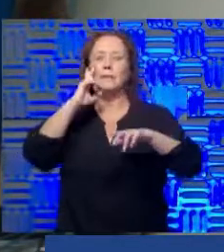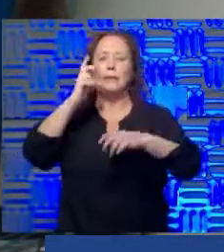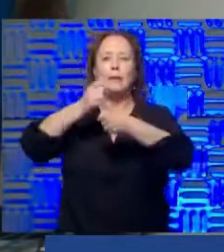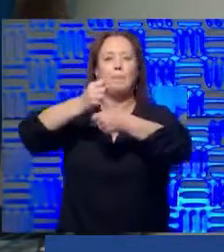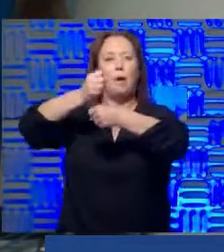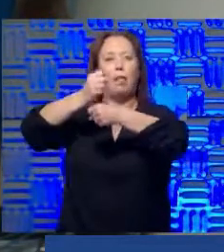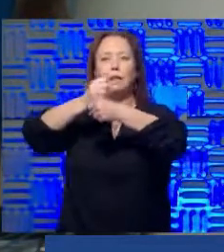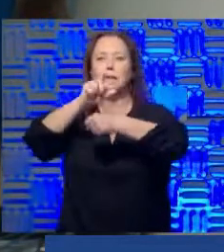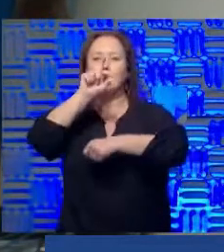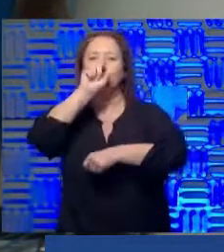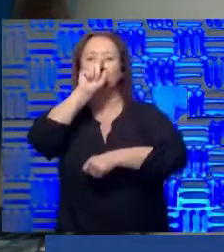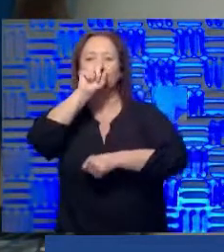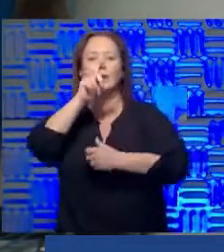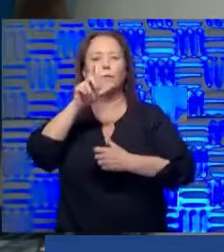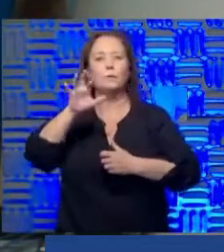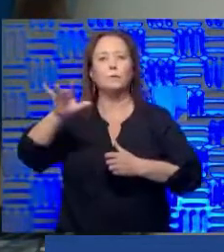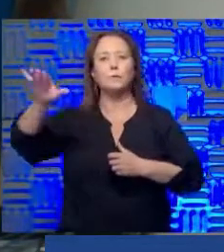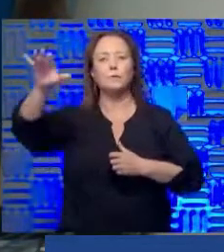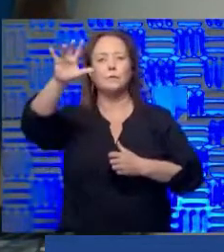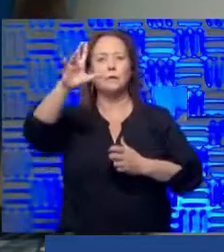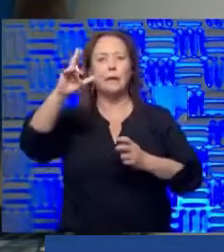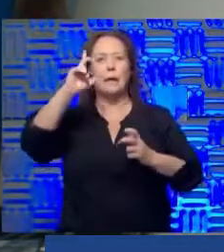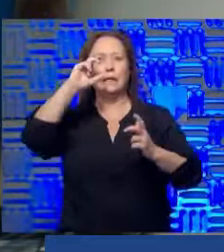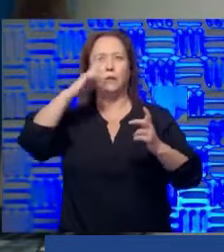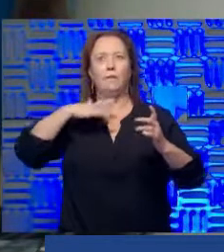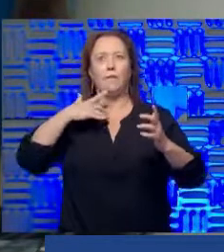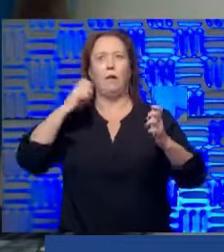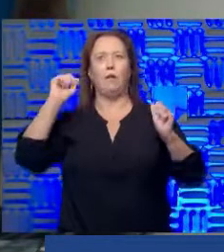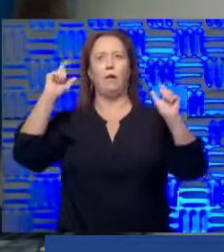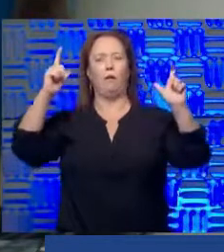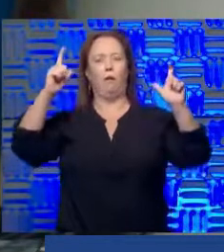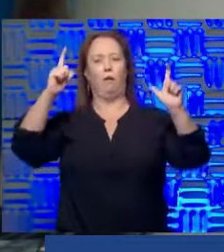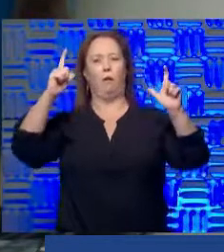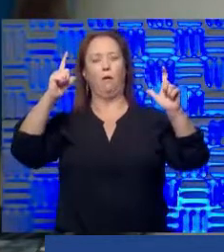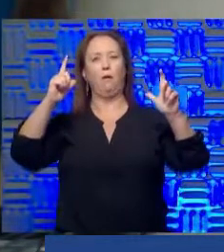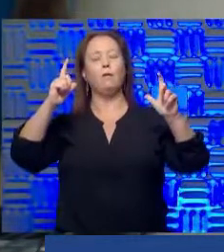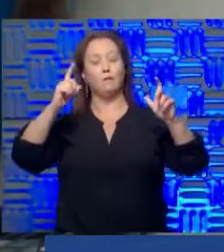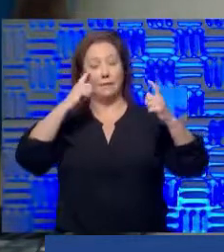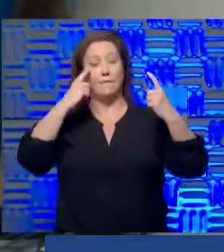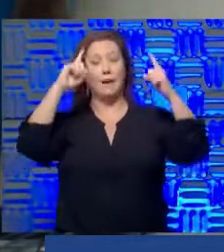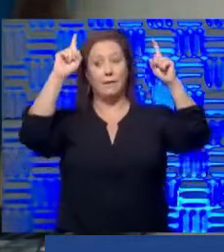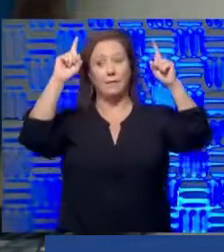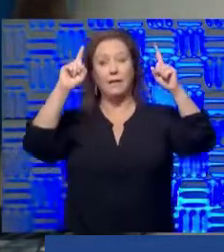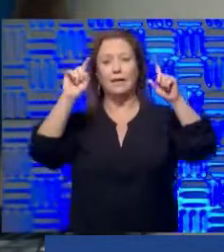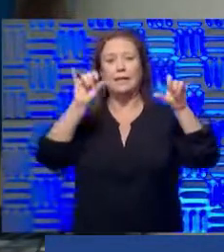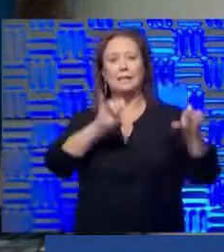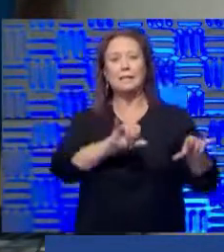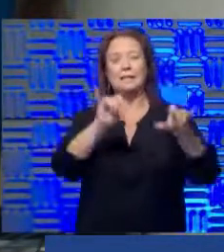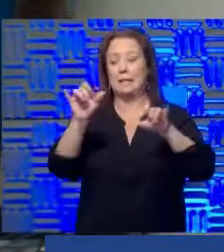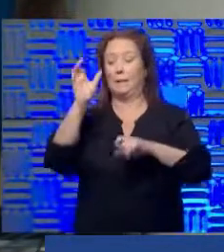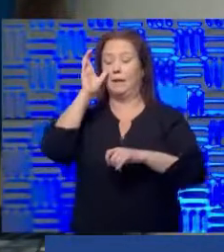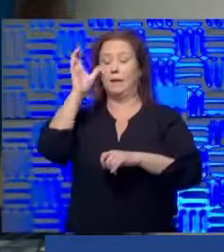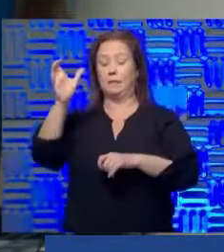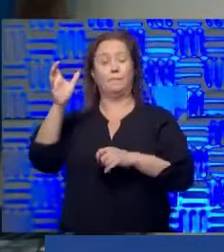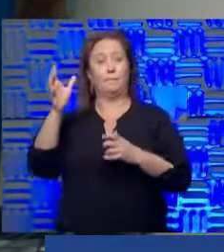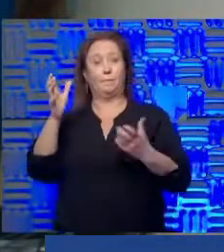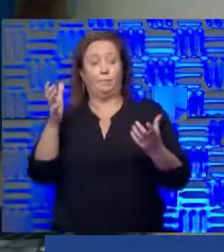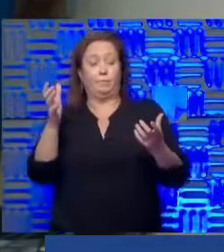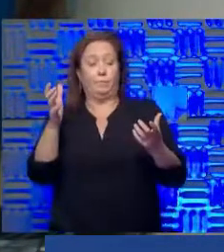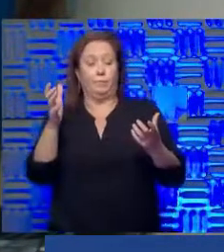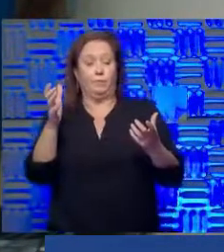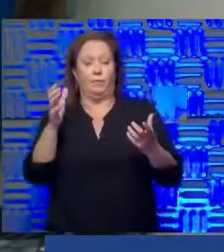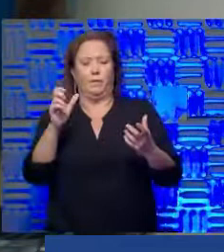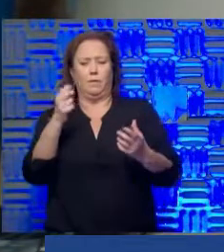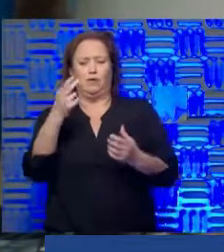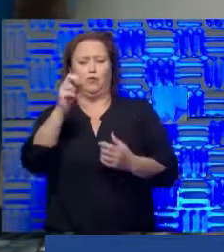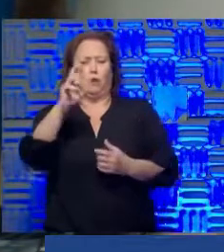you're engaging your senses, that really is effective. The same thing can happen where you're trying, you just get to the shore